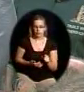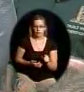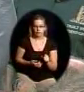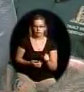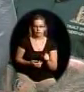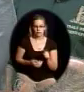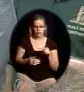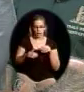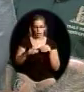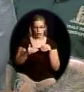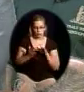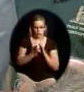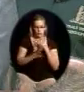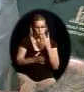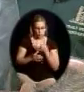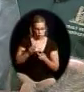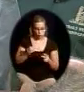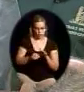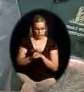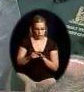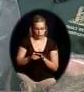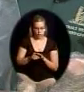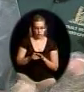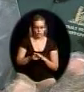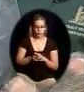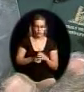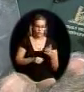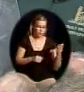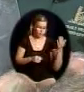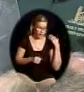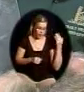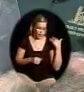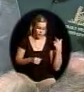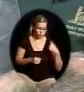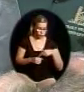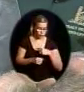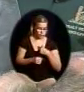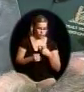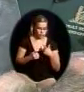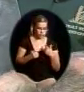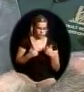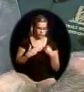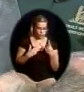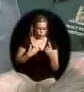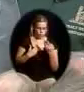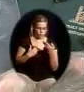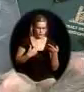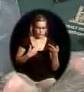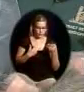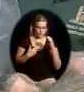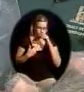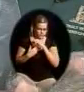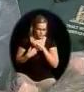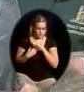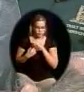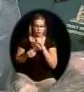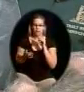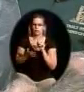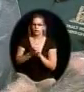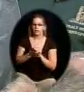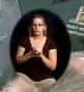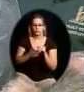both of those areas. The initiatives we've done in the past, we've had one thing lacking in those, and that is